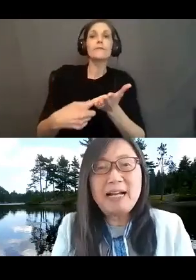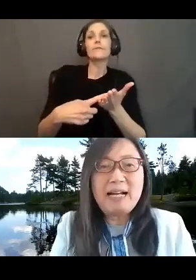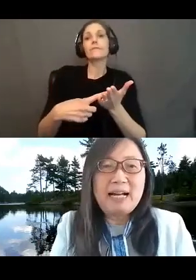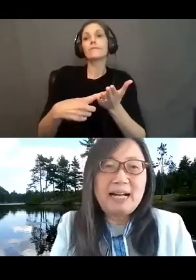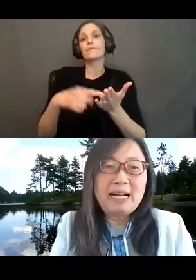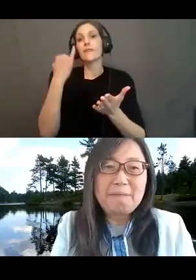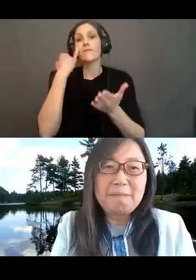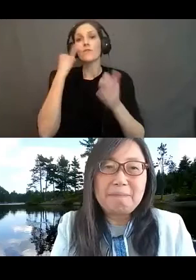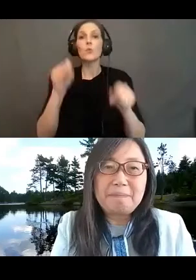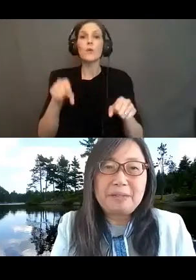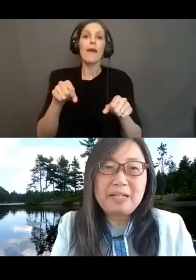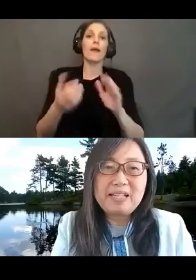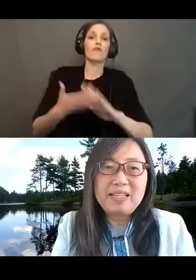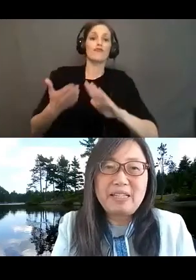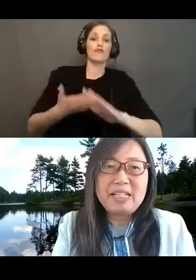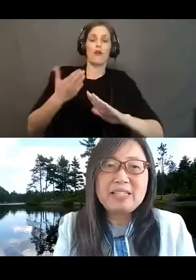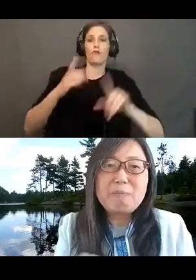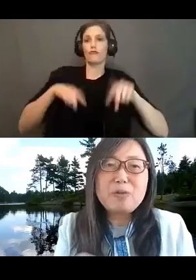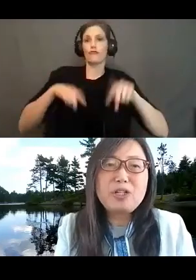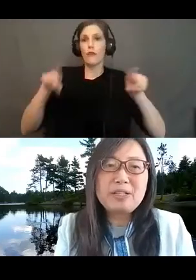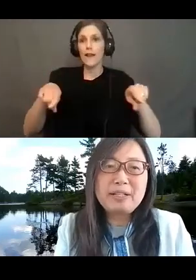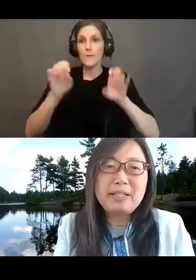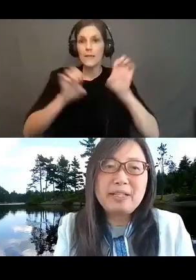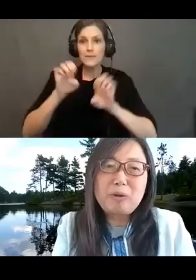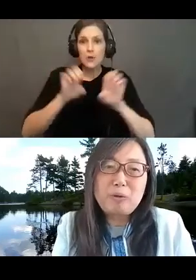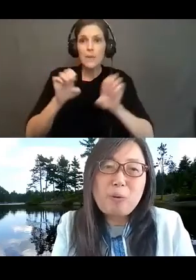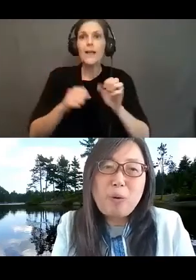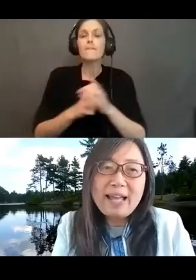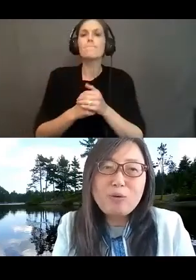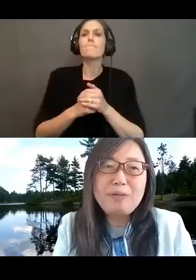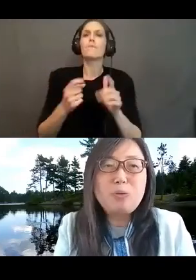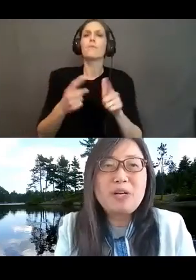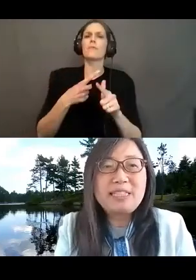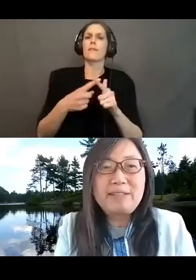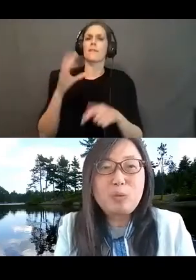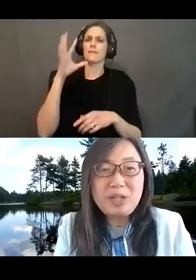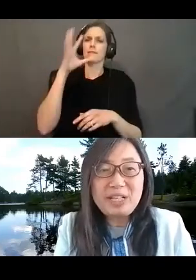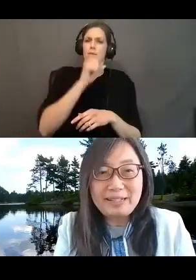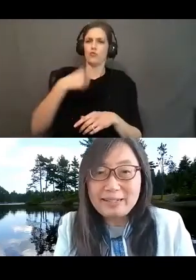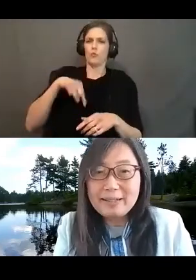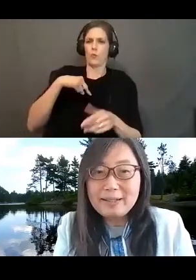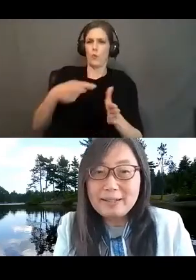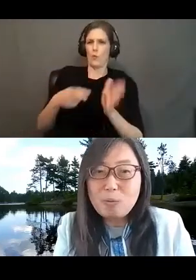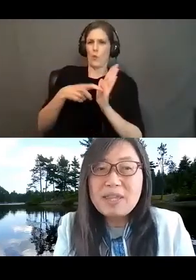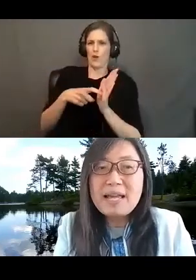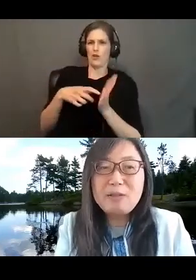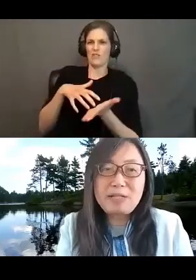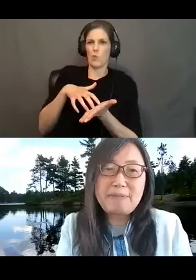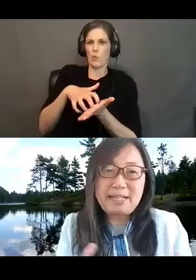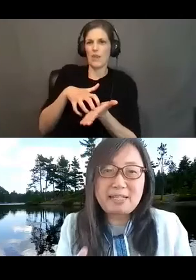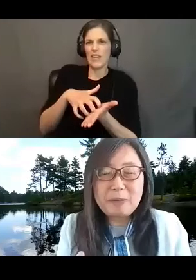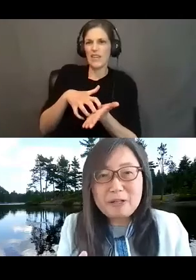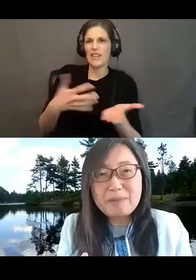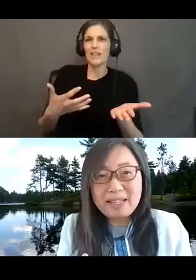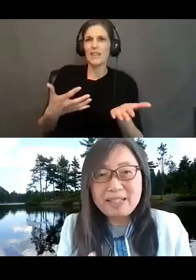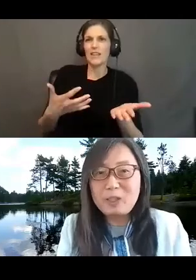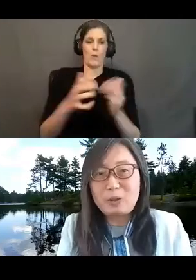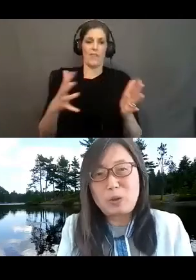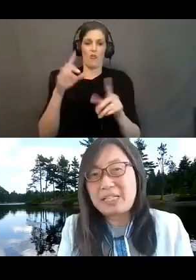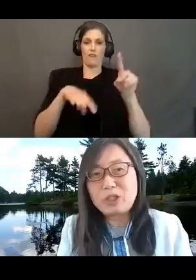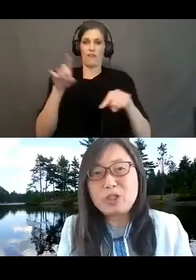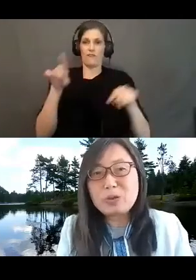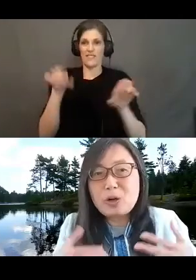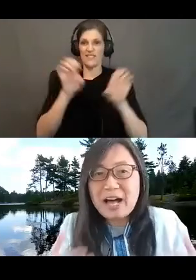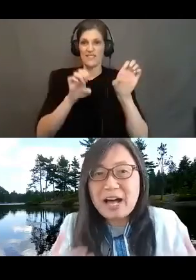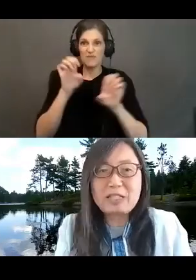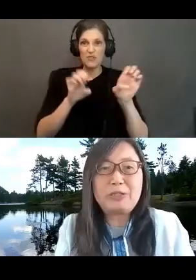experiment, the assumption that we require would be relatively weak. Without a randomized experiment, you